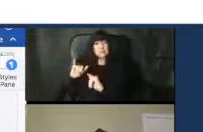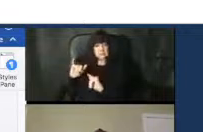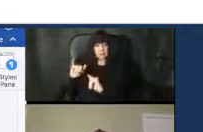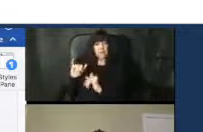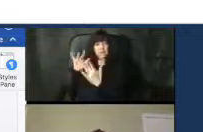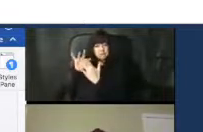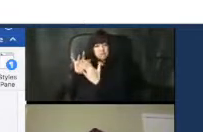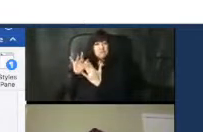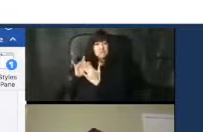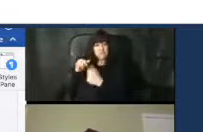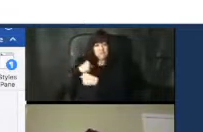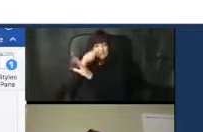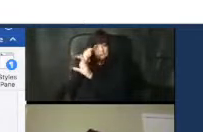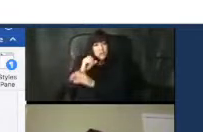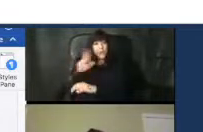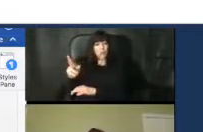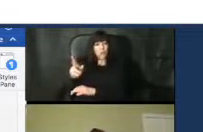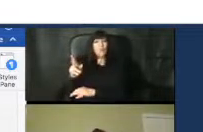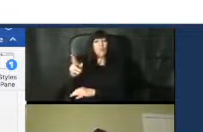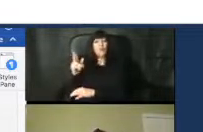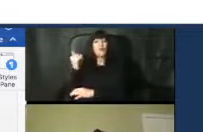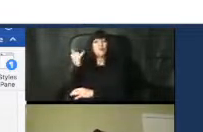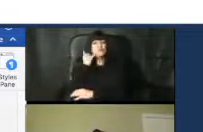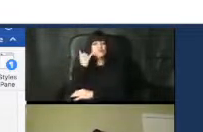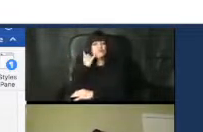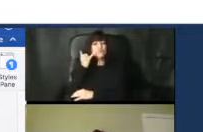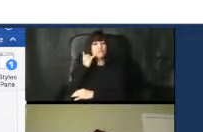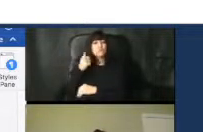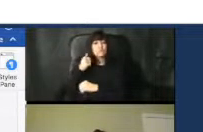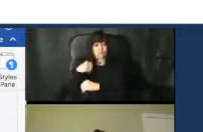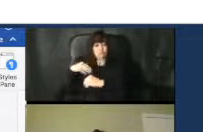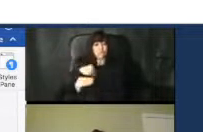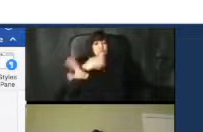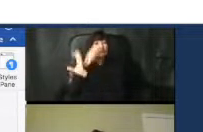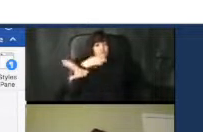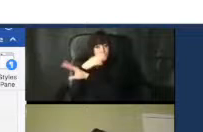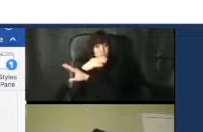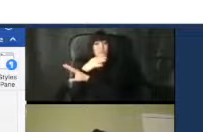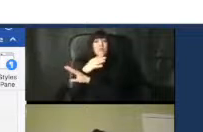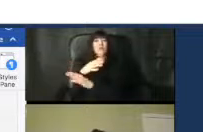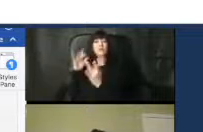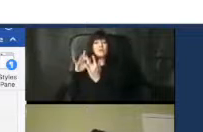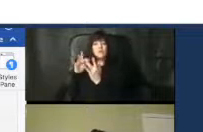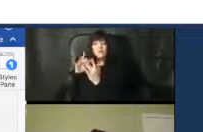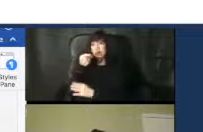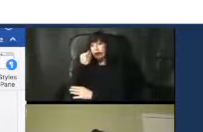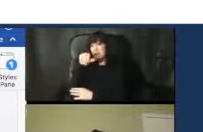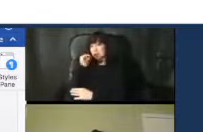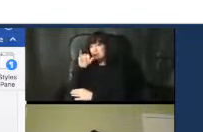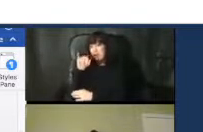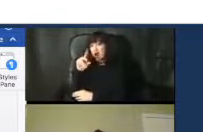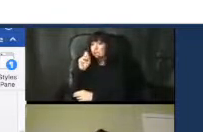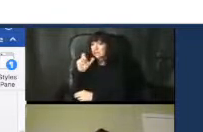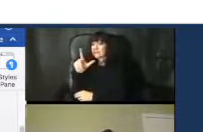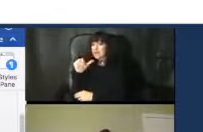sure, contact your provider. There are agencies like NAMI Delaware and the Mental Health Association